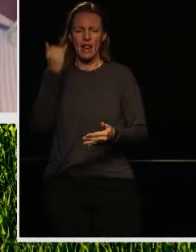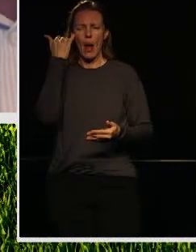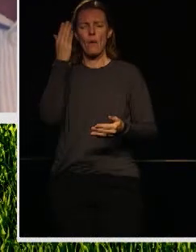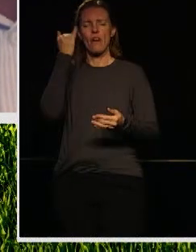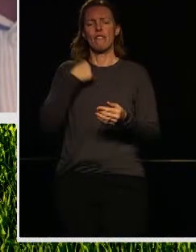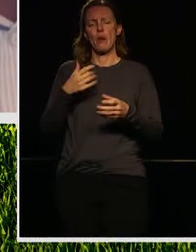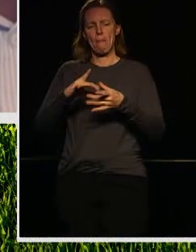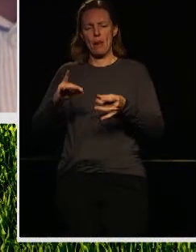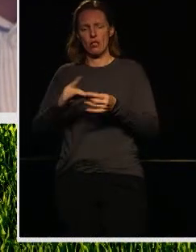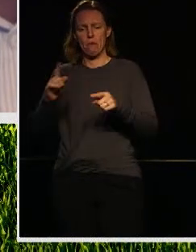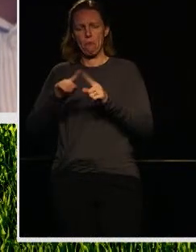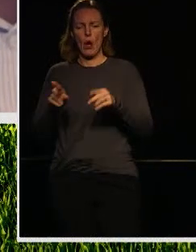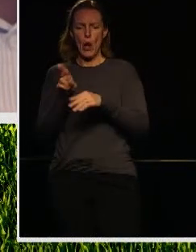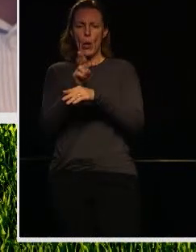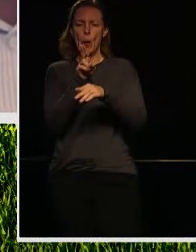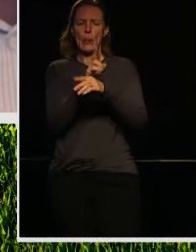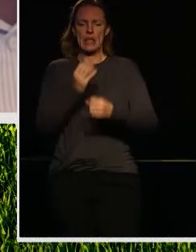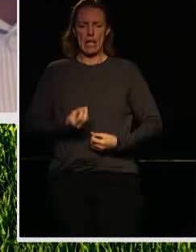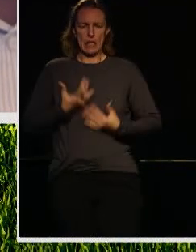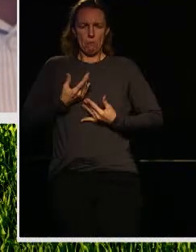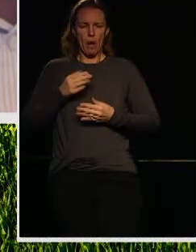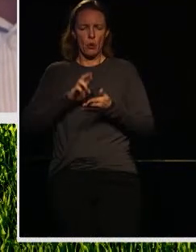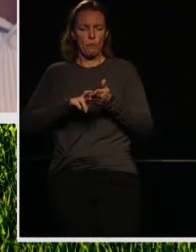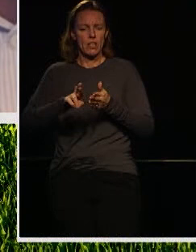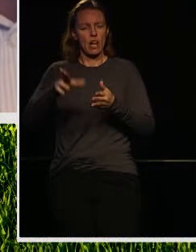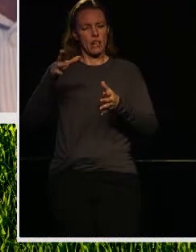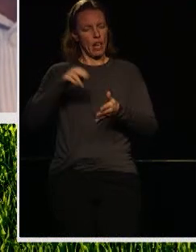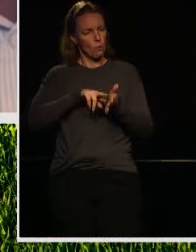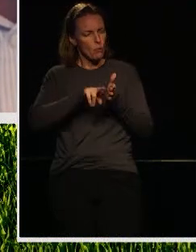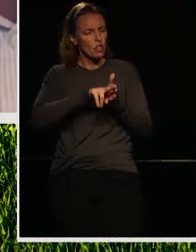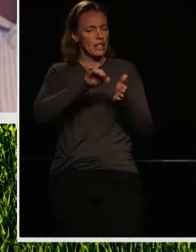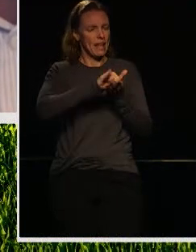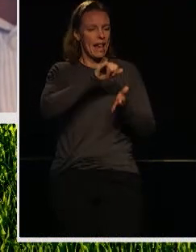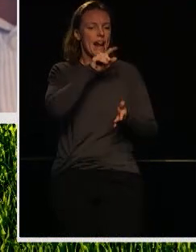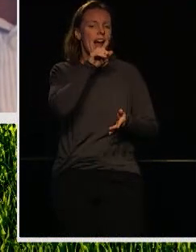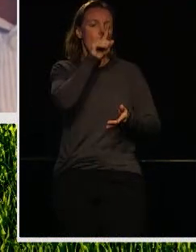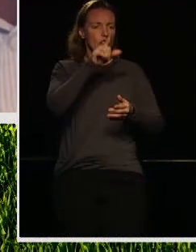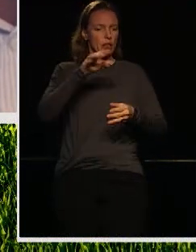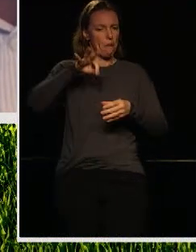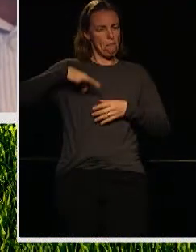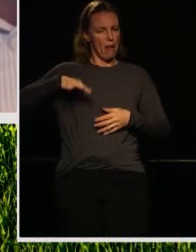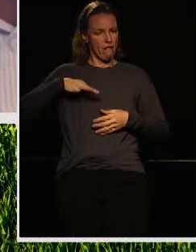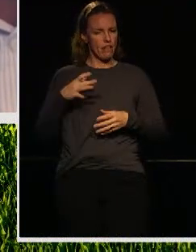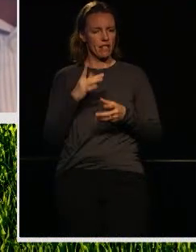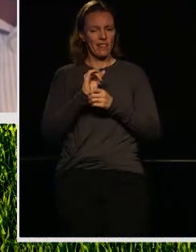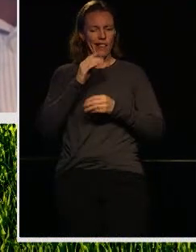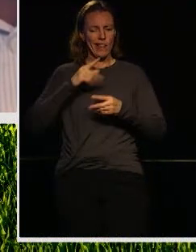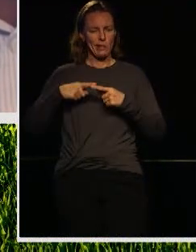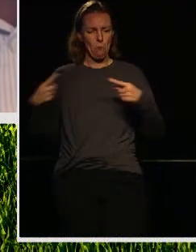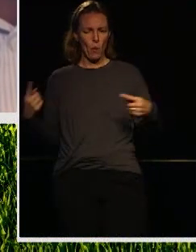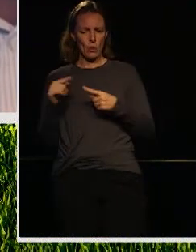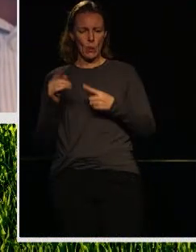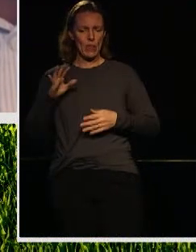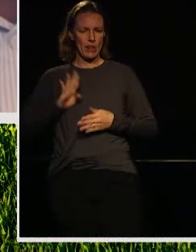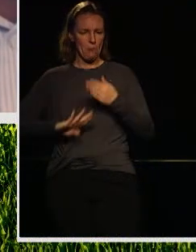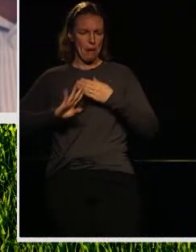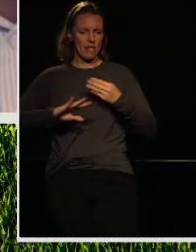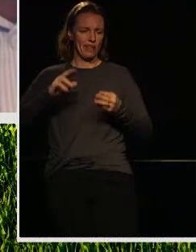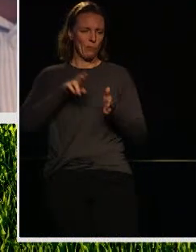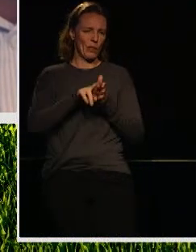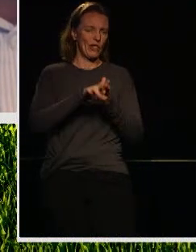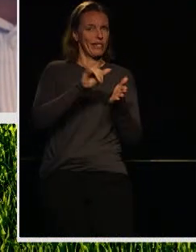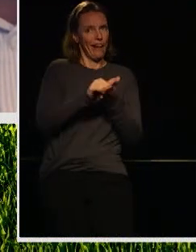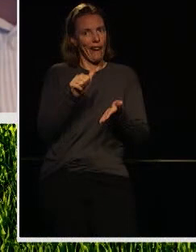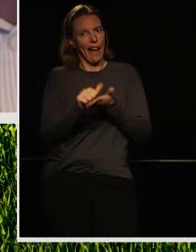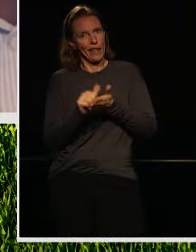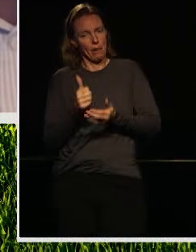the use-inspired research. I mean, research that actually benefits the current problems as opposed to the basic research that academics love to do, right?